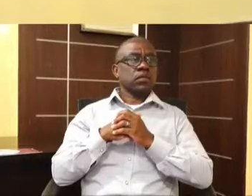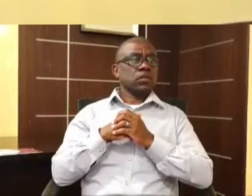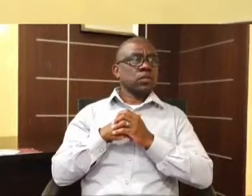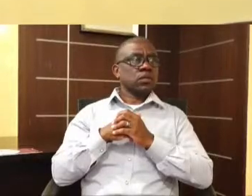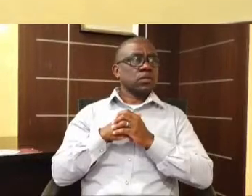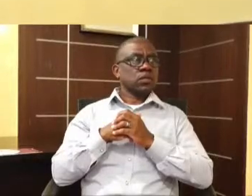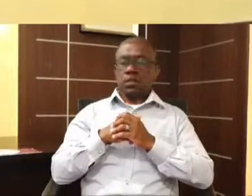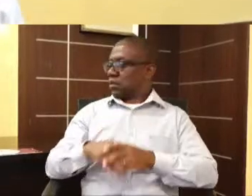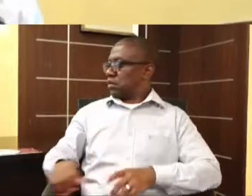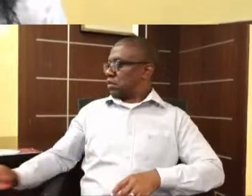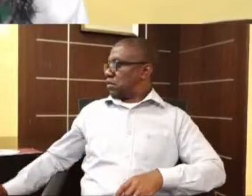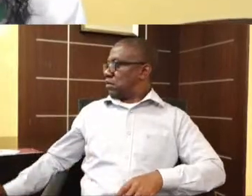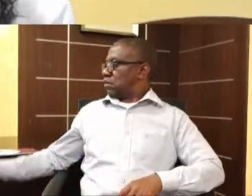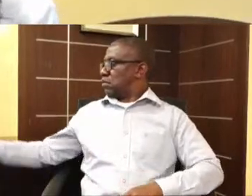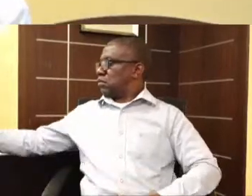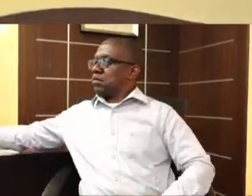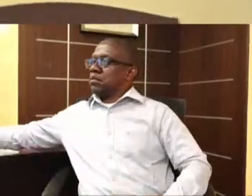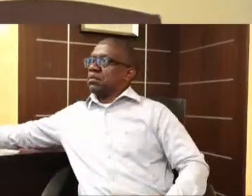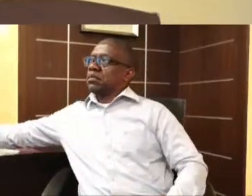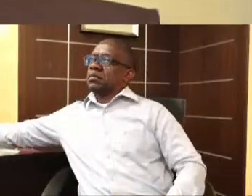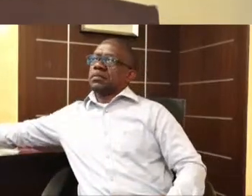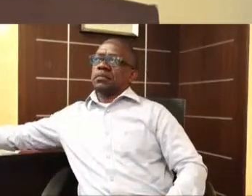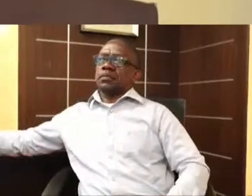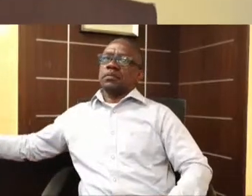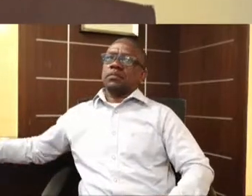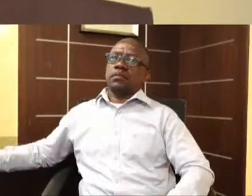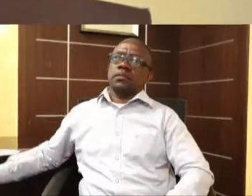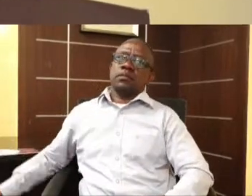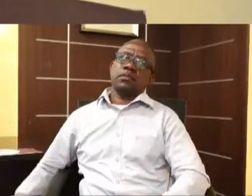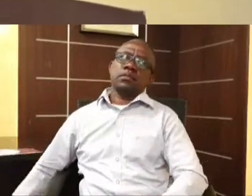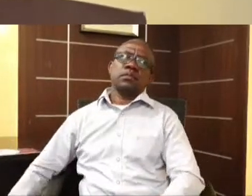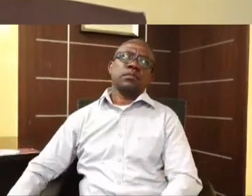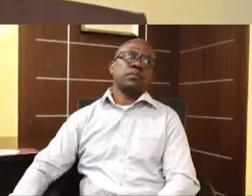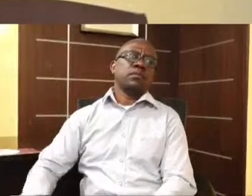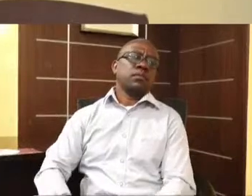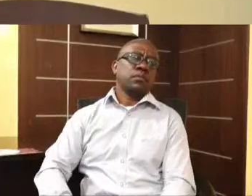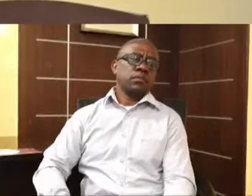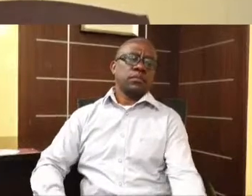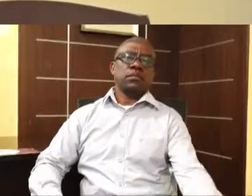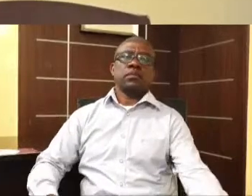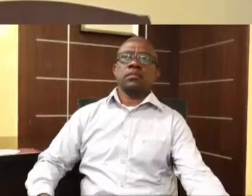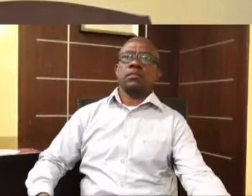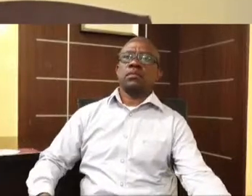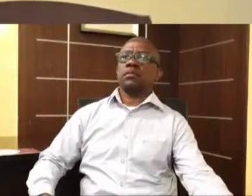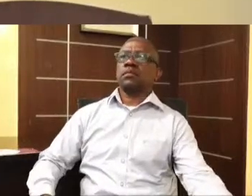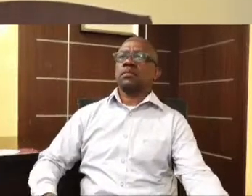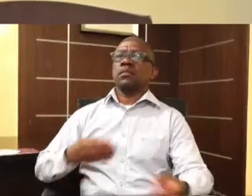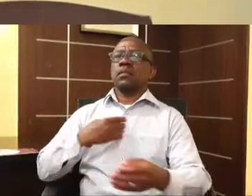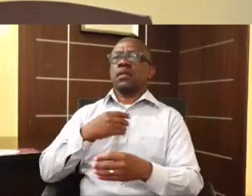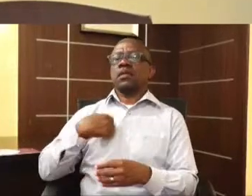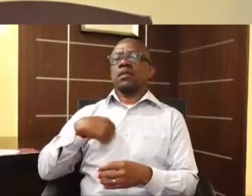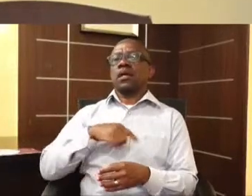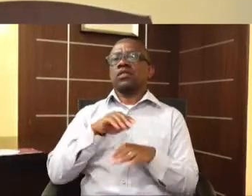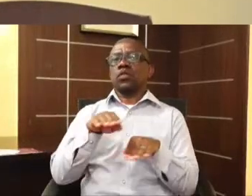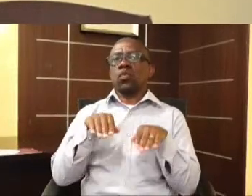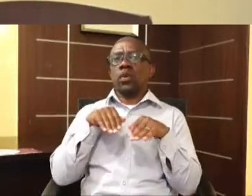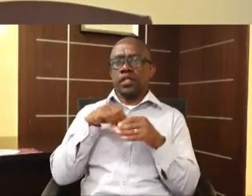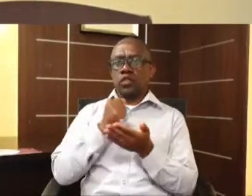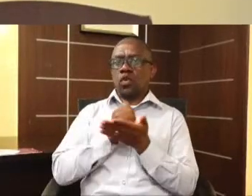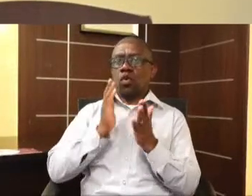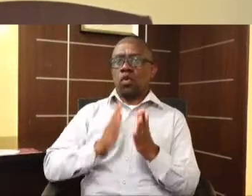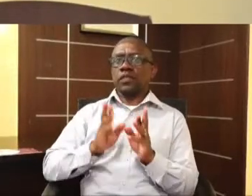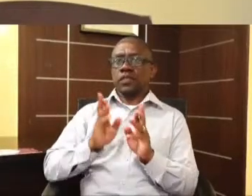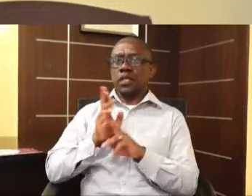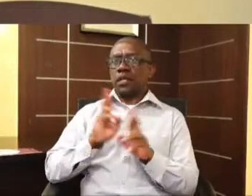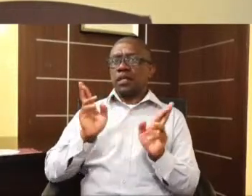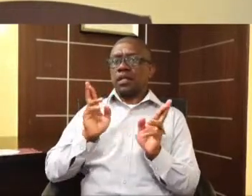All right. As we wait for these officers to to get ready,